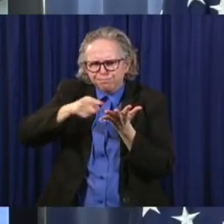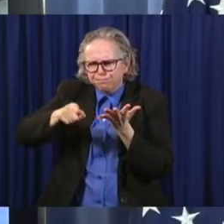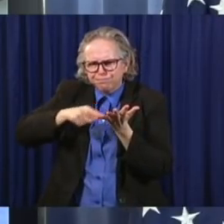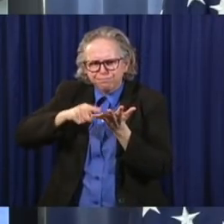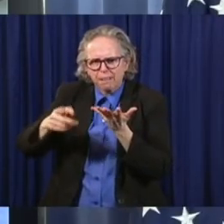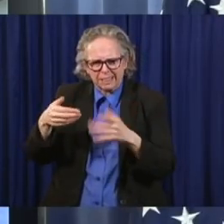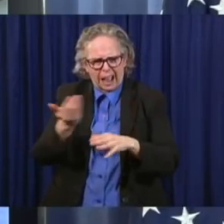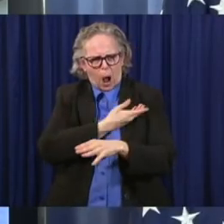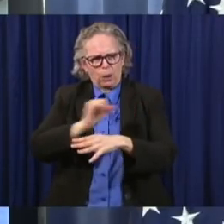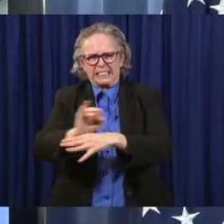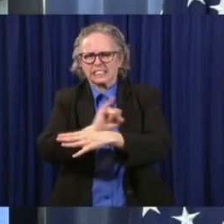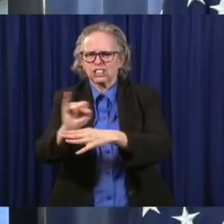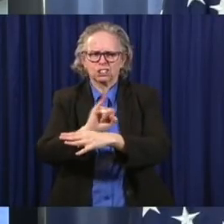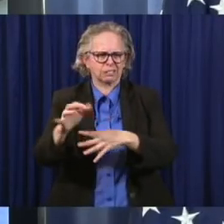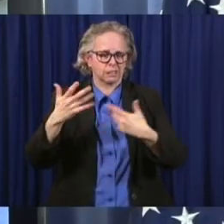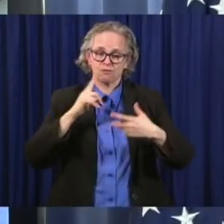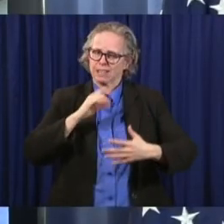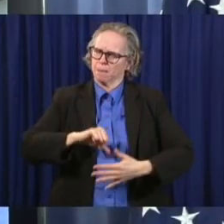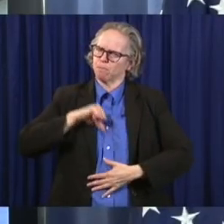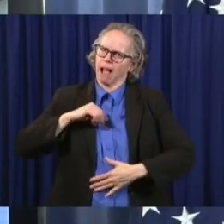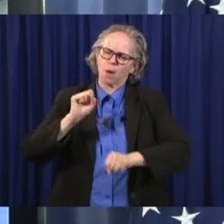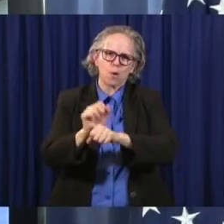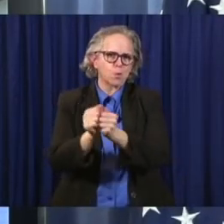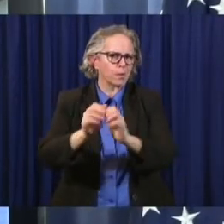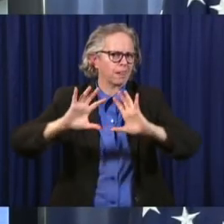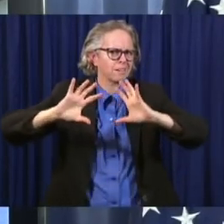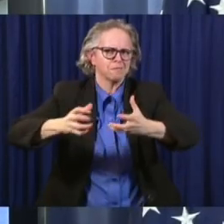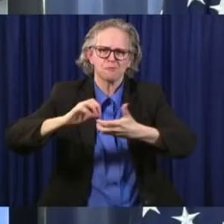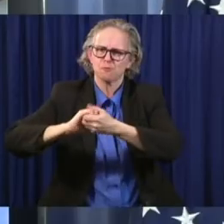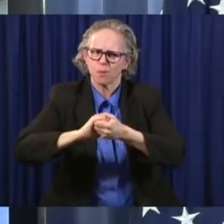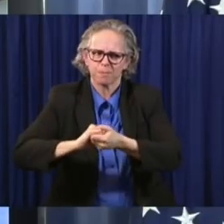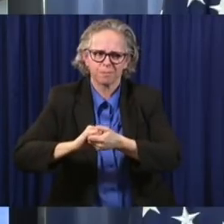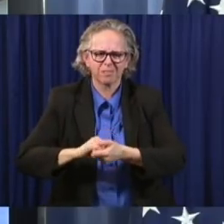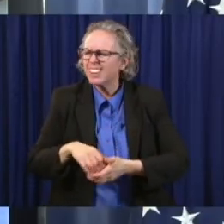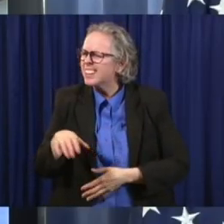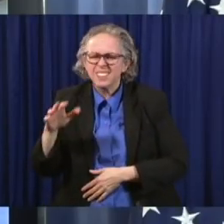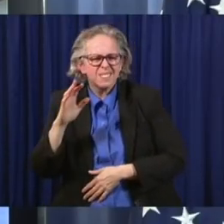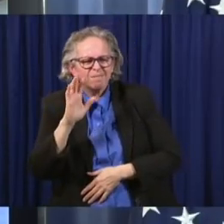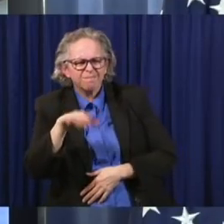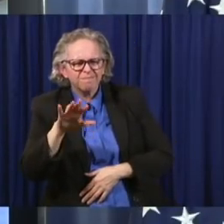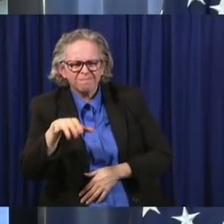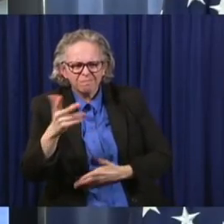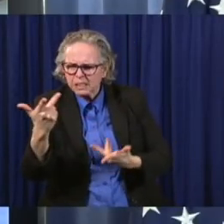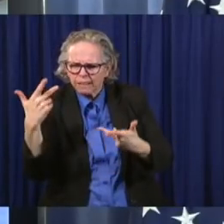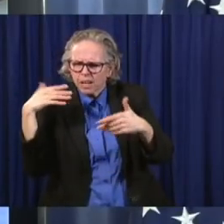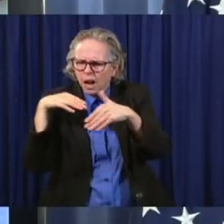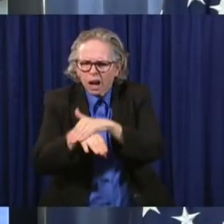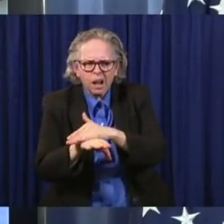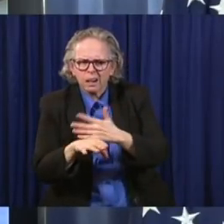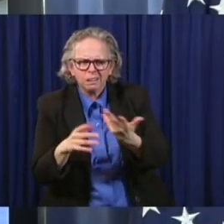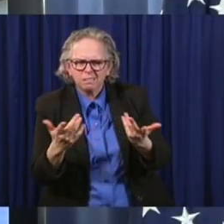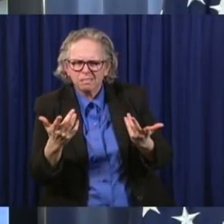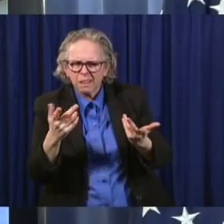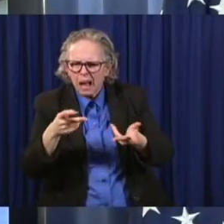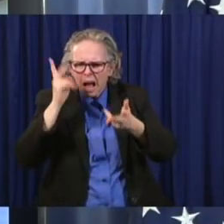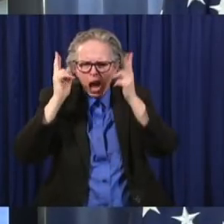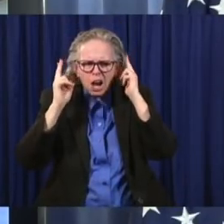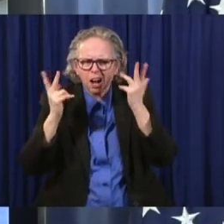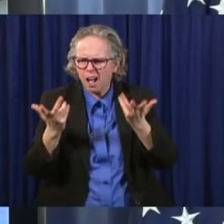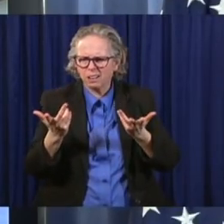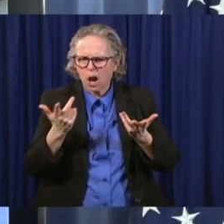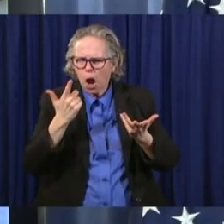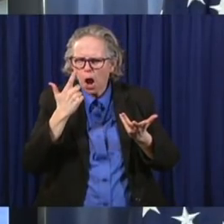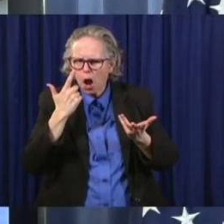them. What's going to be different when someone goes in, has their hair done, goes to a